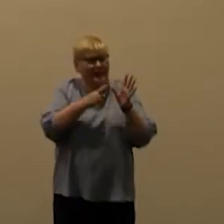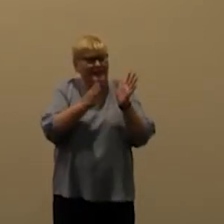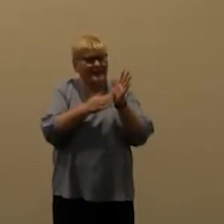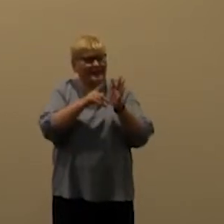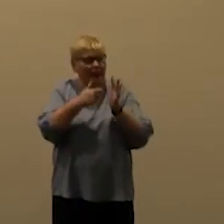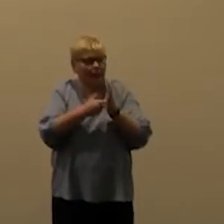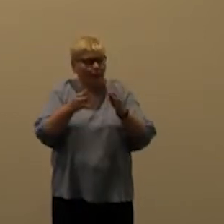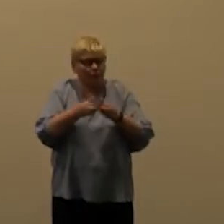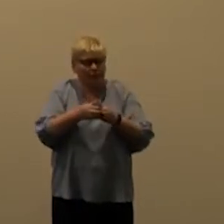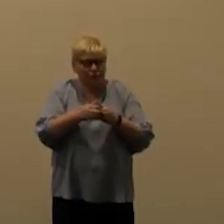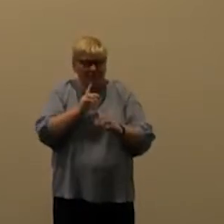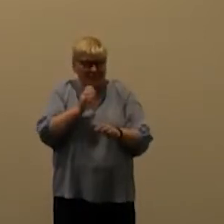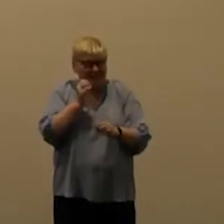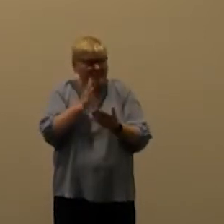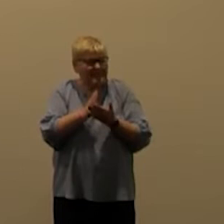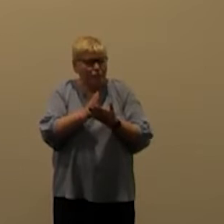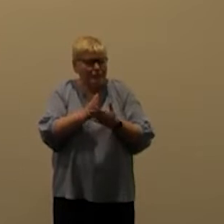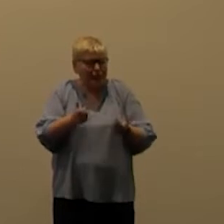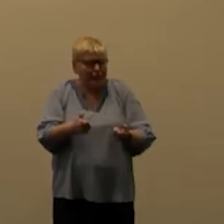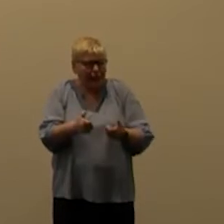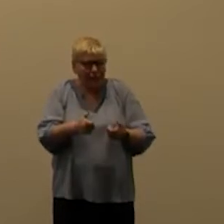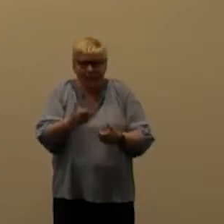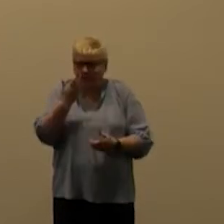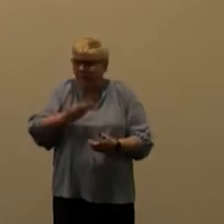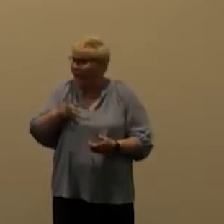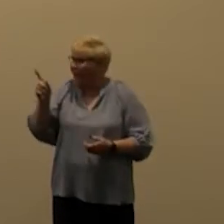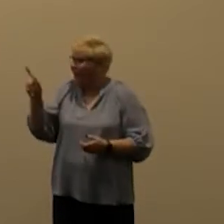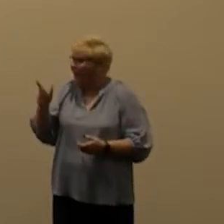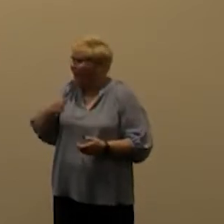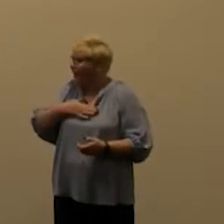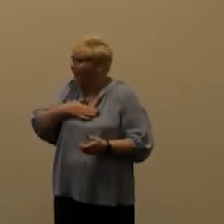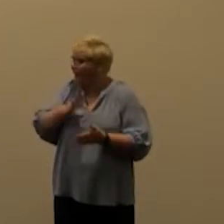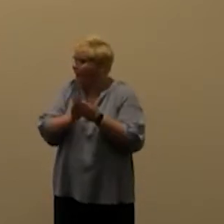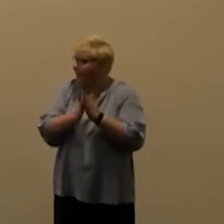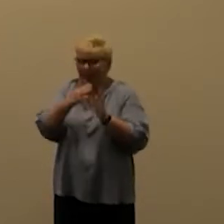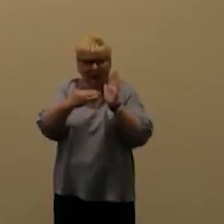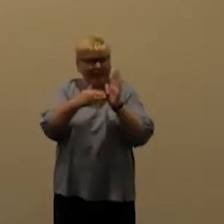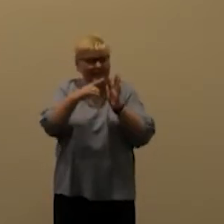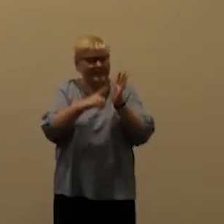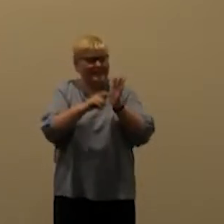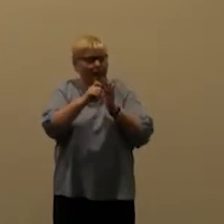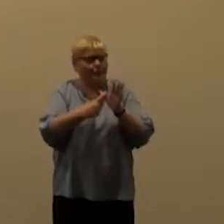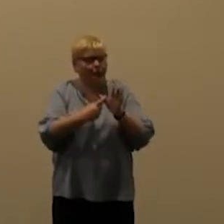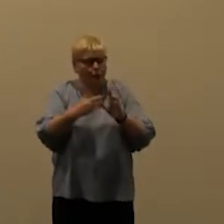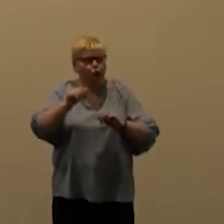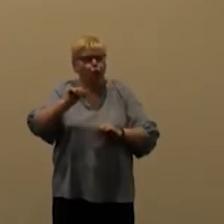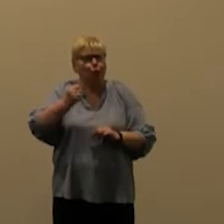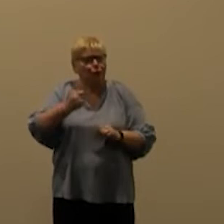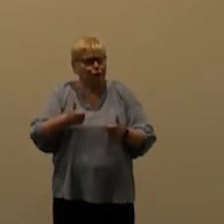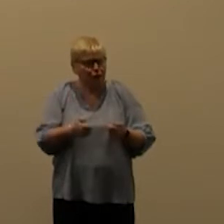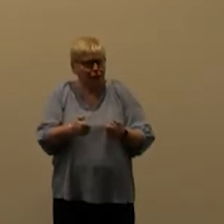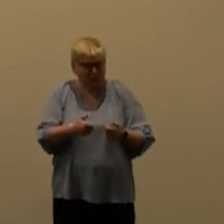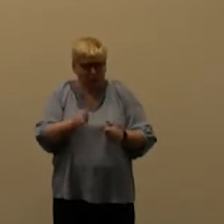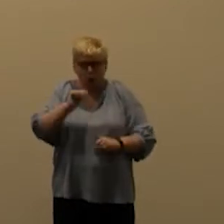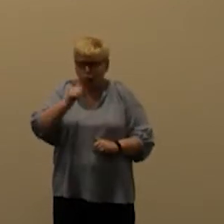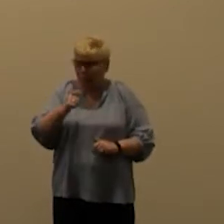called CS Gaming revealed to me that Helena actually likes playing Zelda on the Switch, and We've both